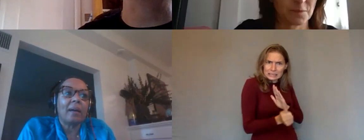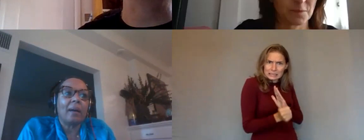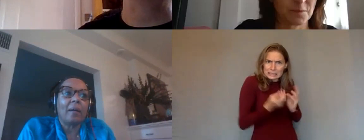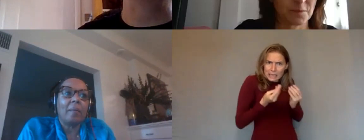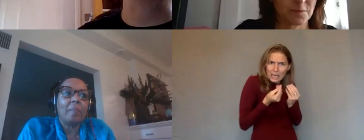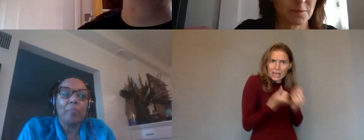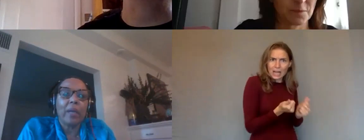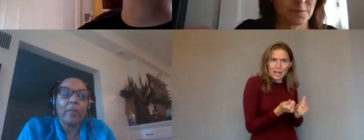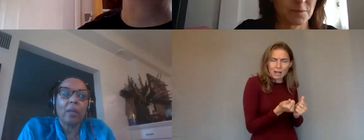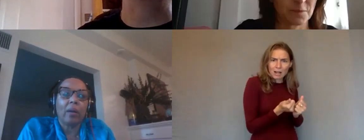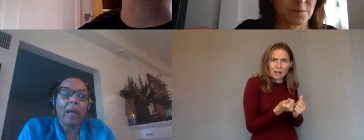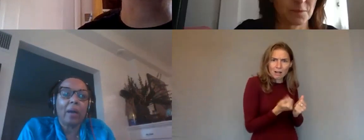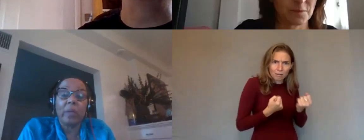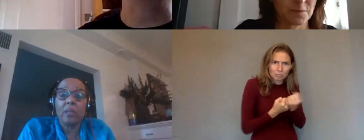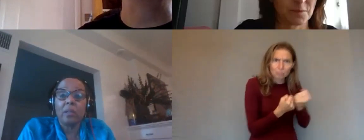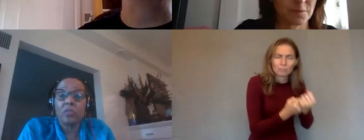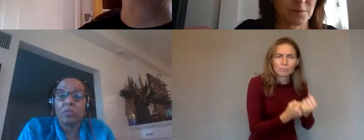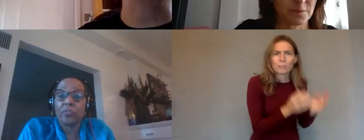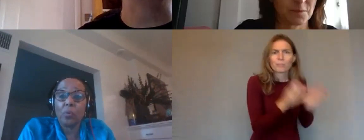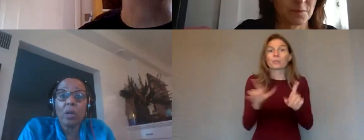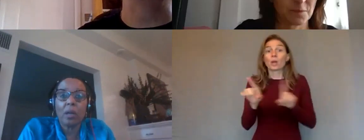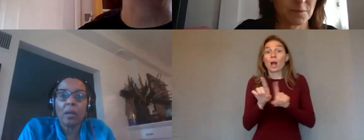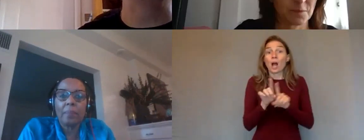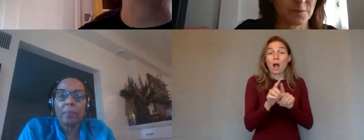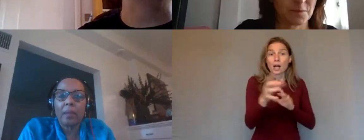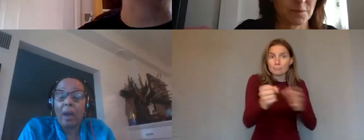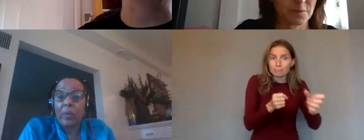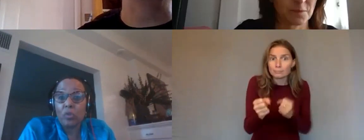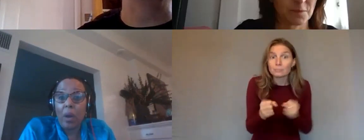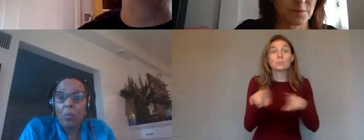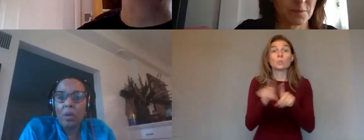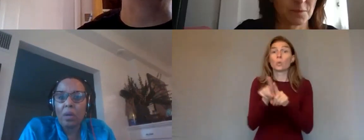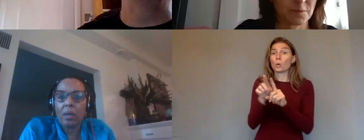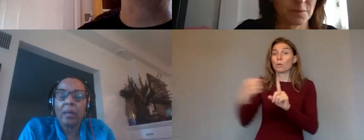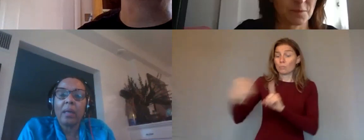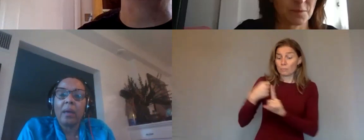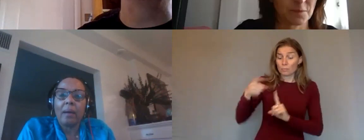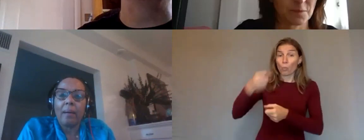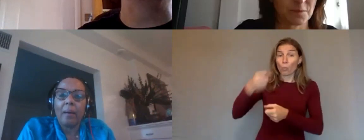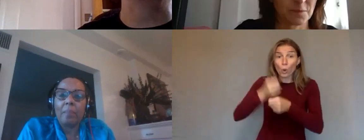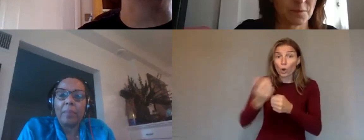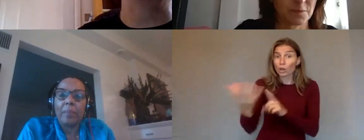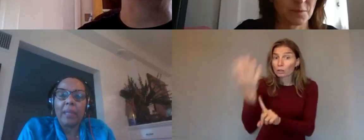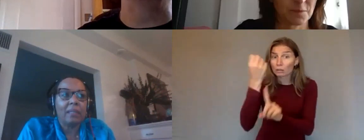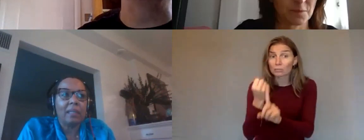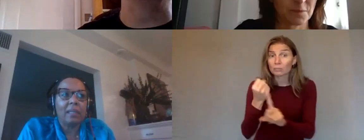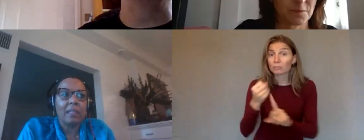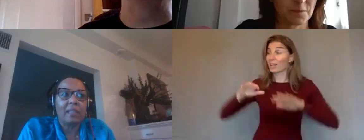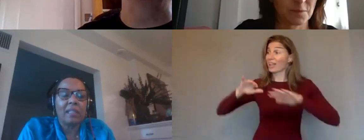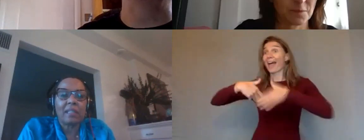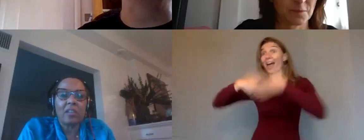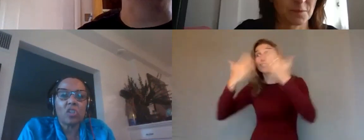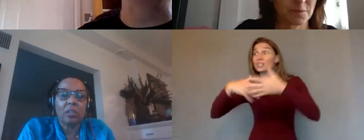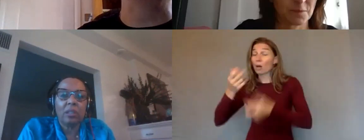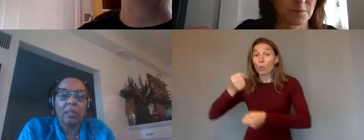has a bearing on how we search for work, how we do our work. It